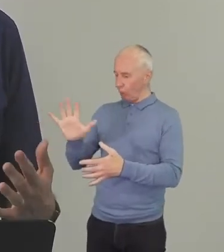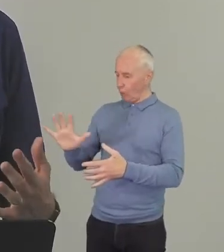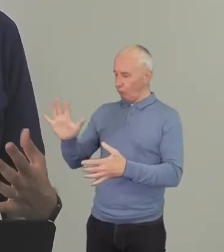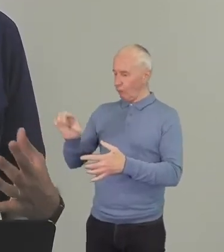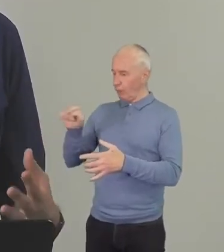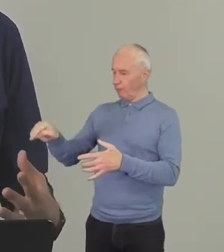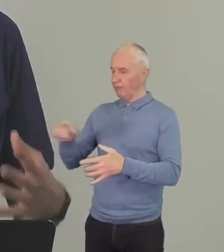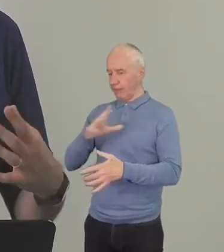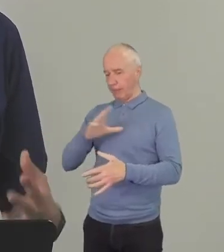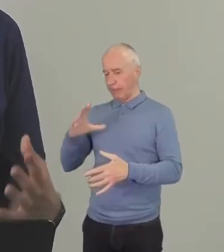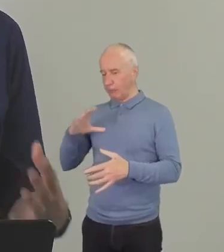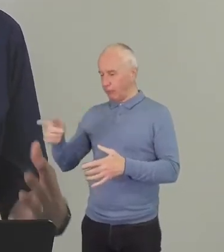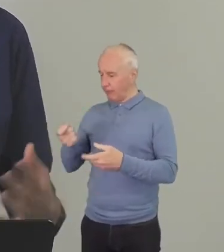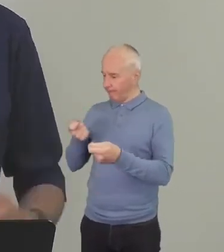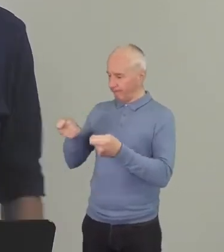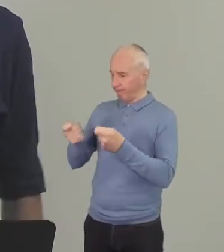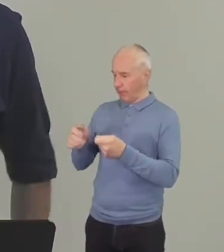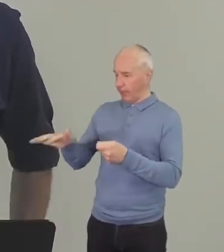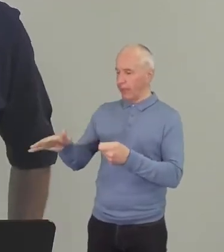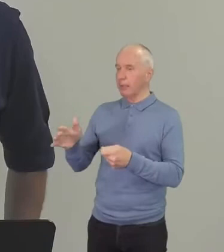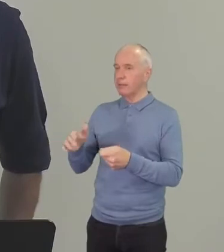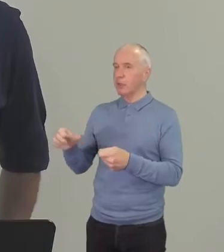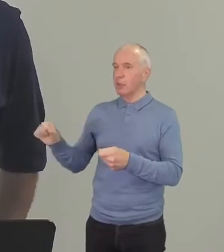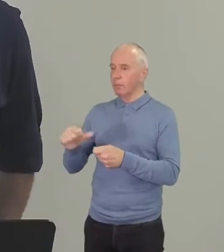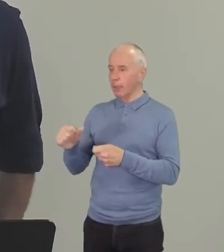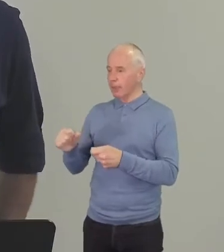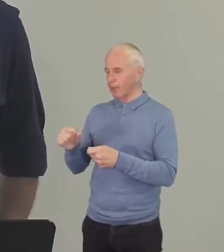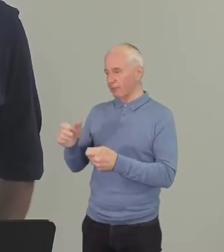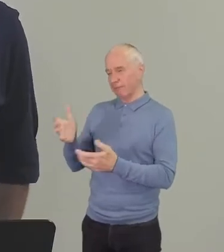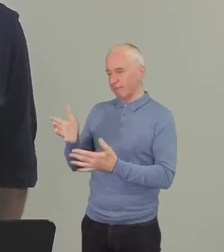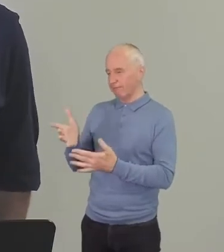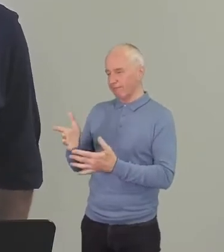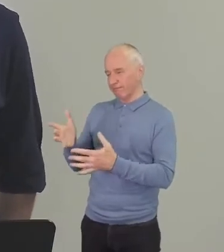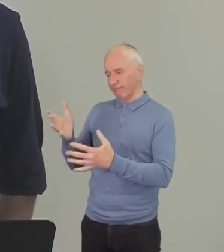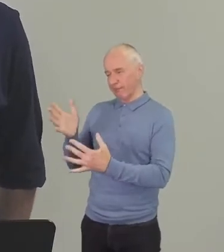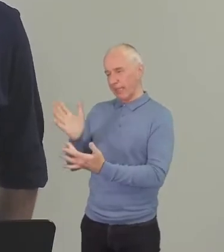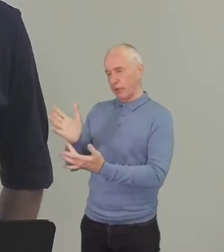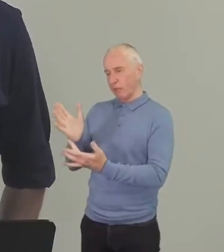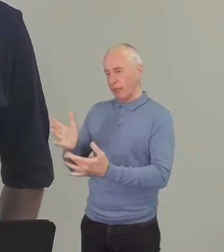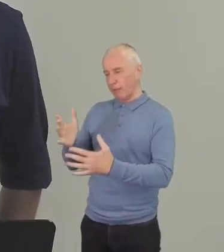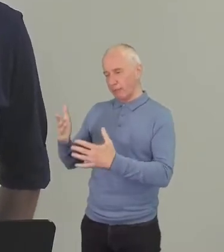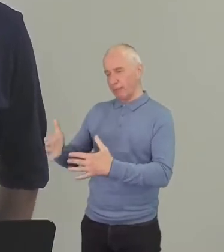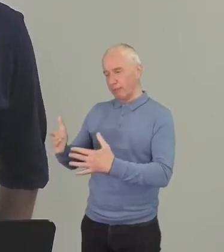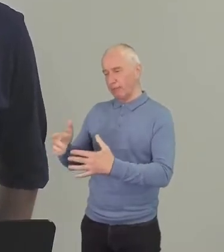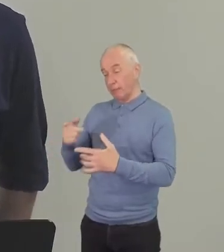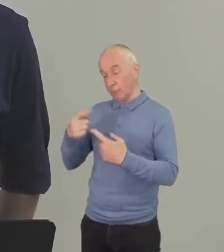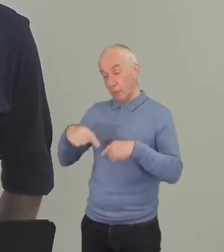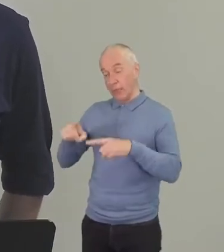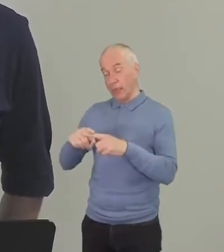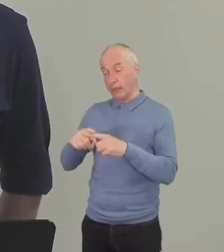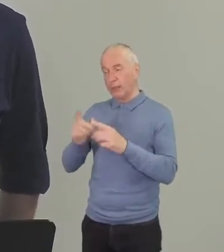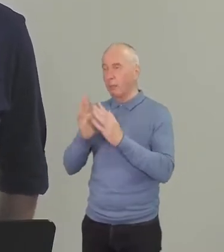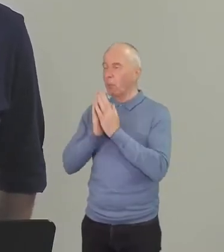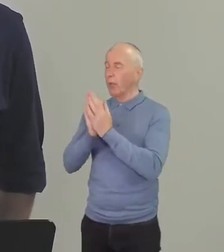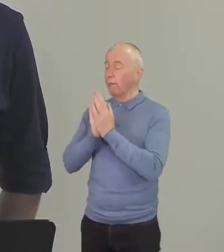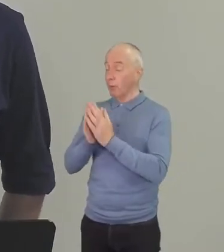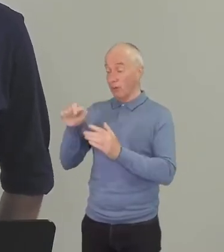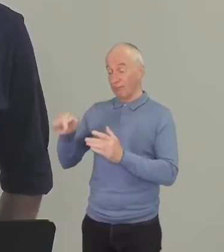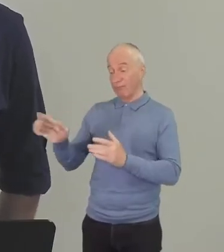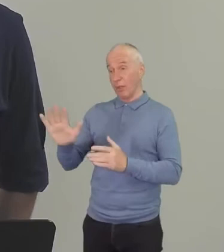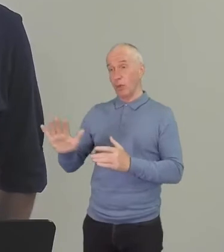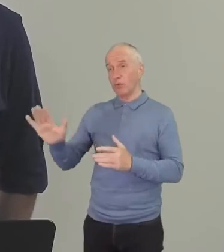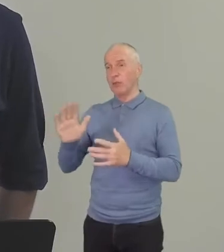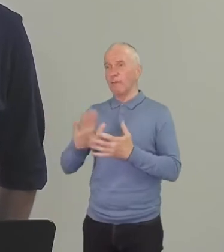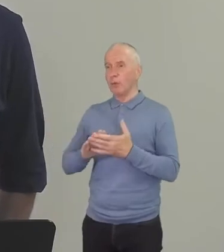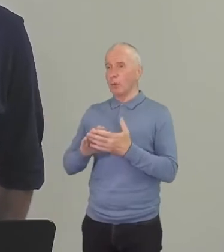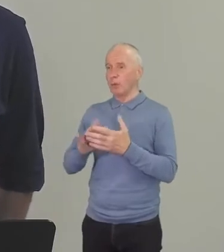military regime that's there is only meant to be an interim arrangement. So do continue to pray for Baptists in that country and indeed pray for